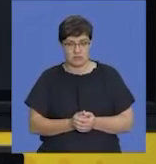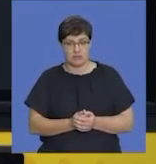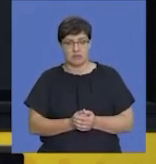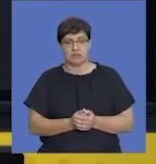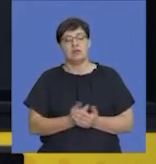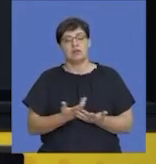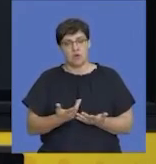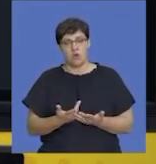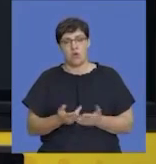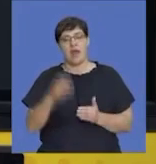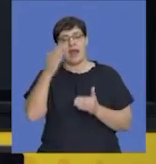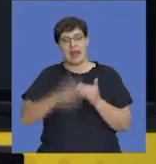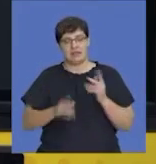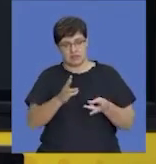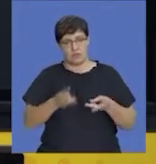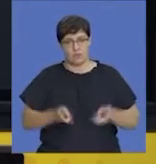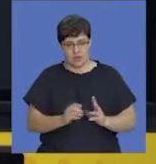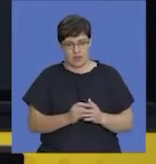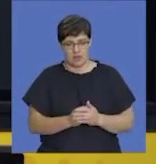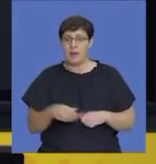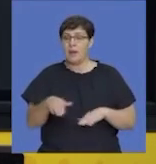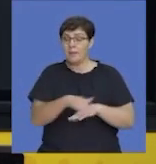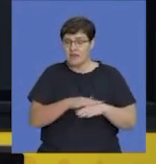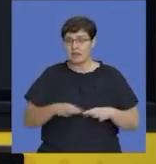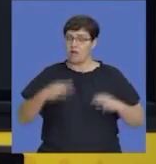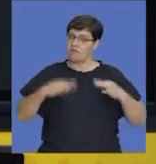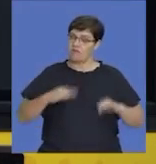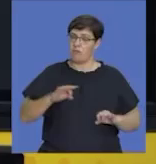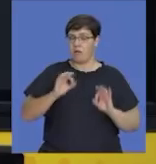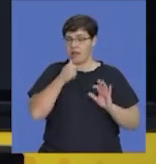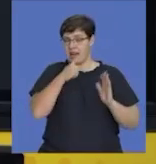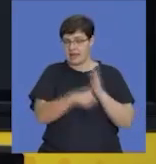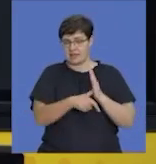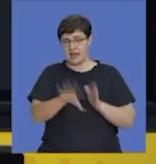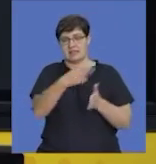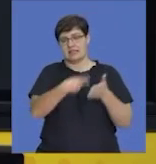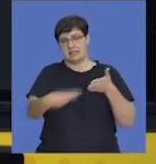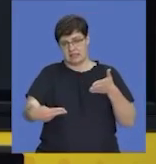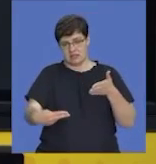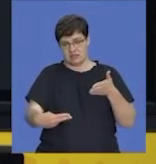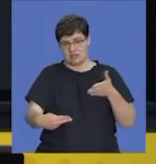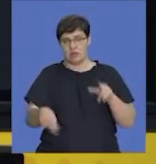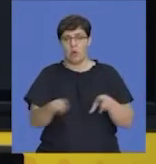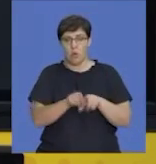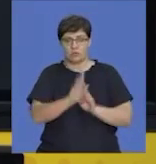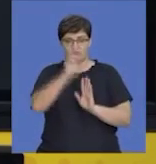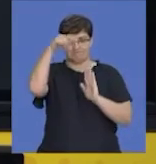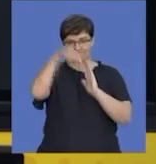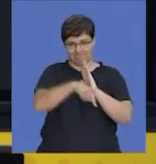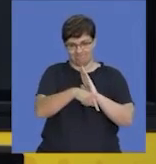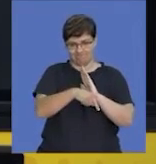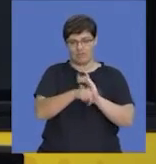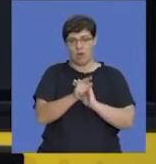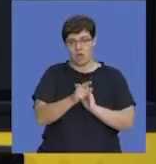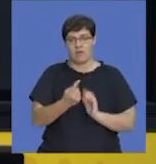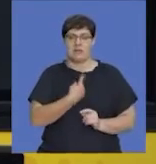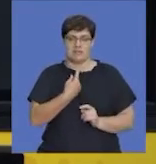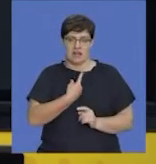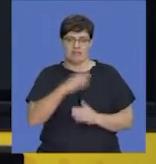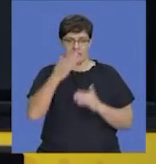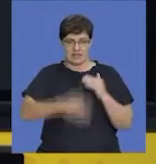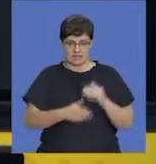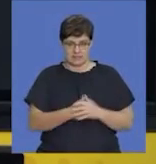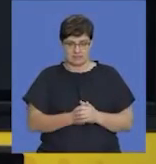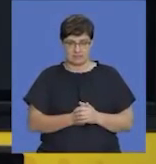end off that way. Basically the formal letter requires a signature and the details of yourself at the end.